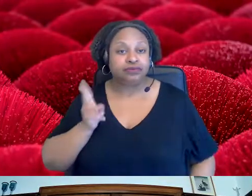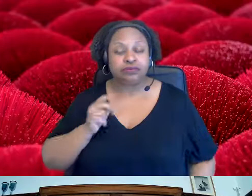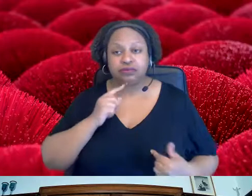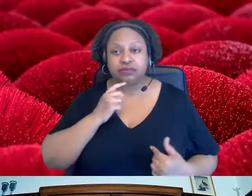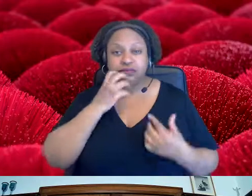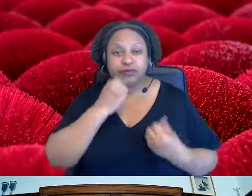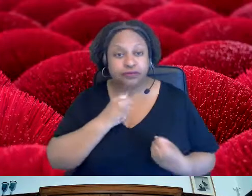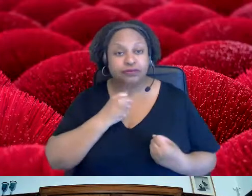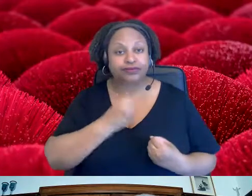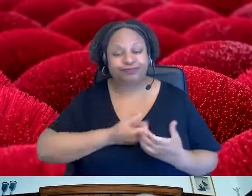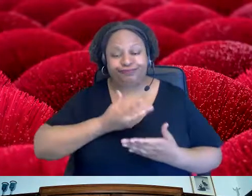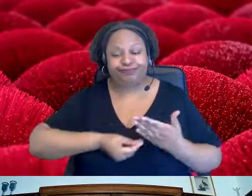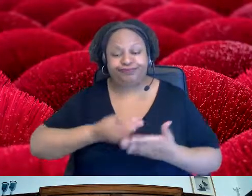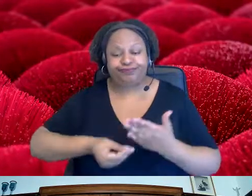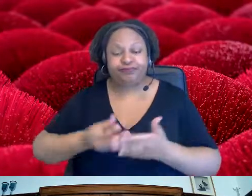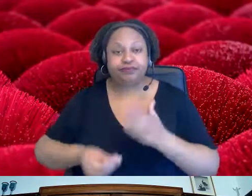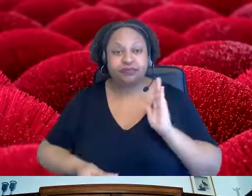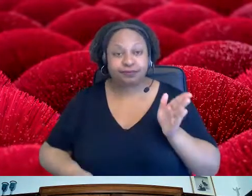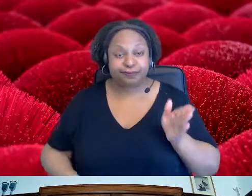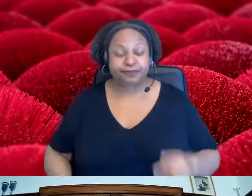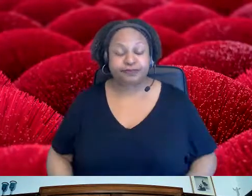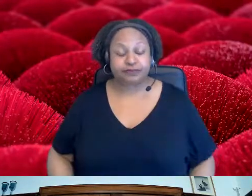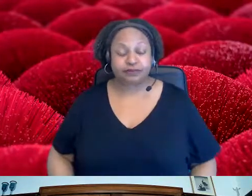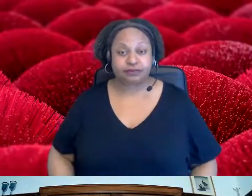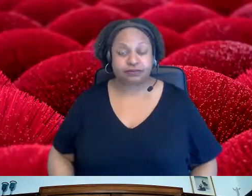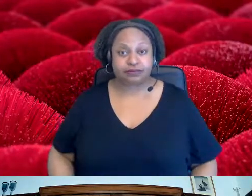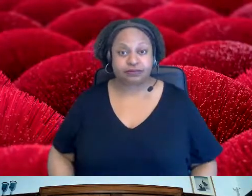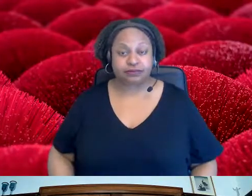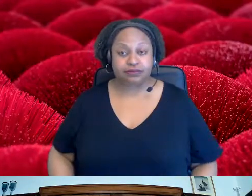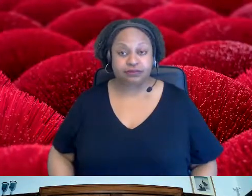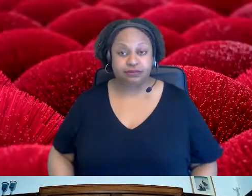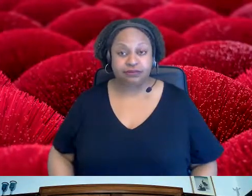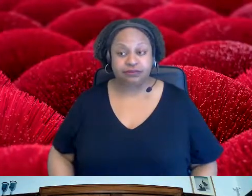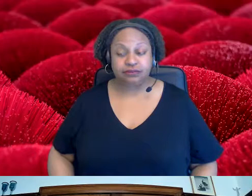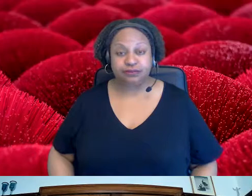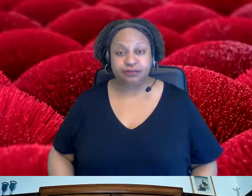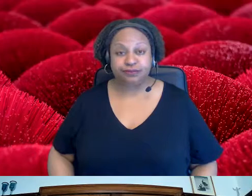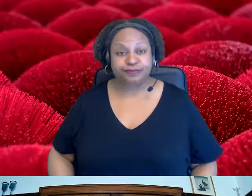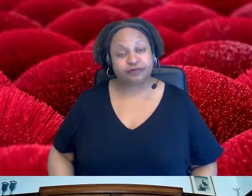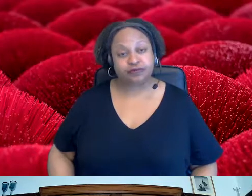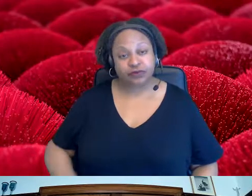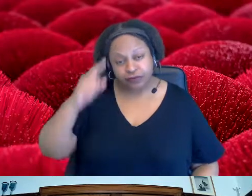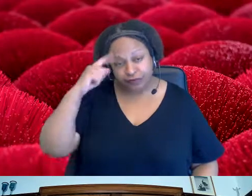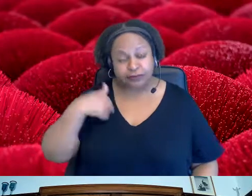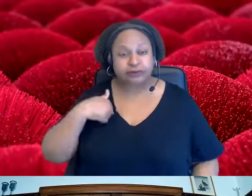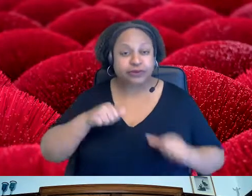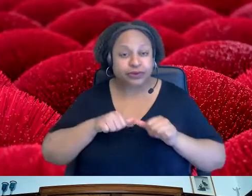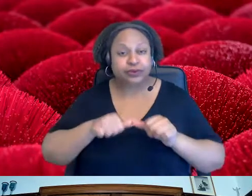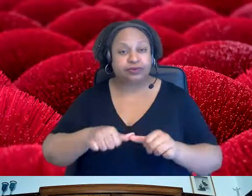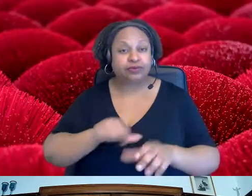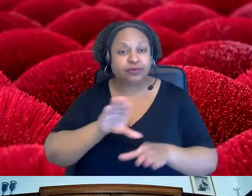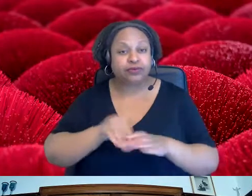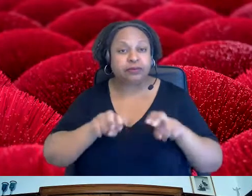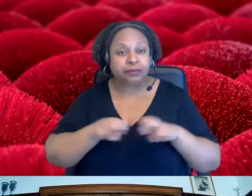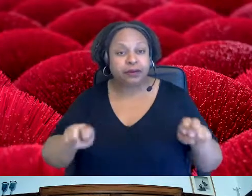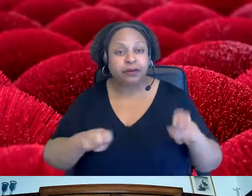But I think the fact that, you know, myself, I'm not sure if I'm going to be doing these things much longer because I am